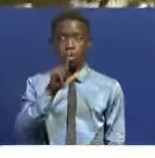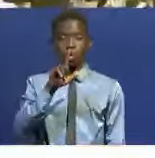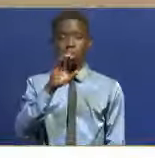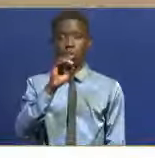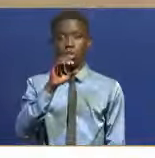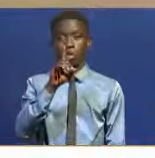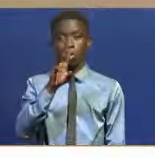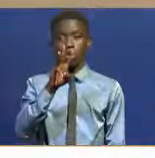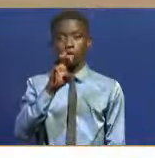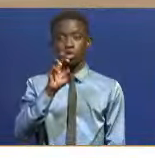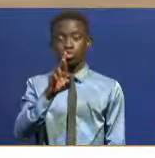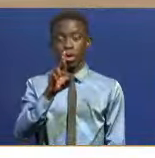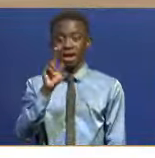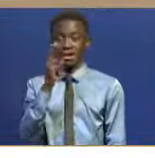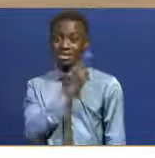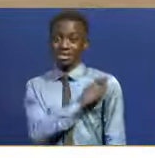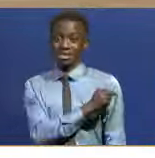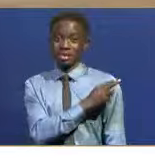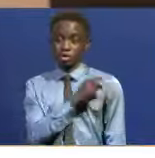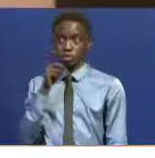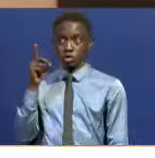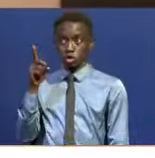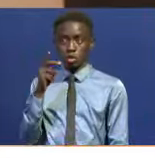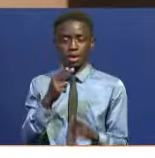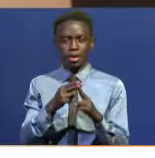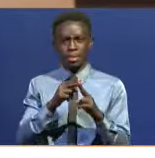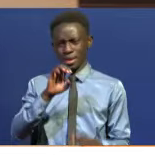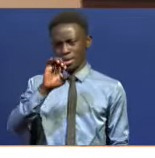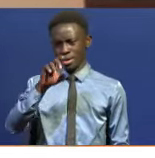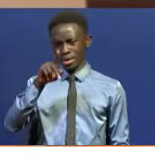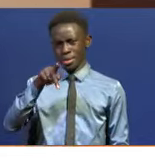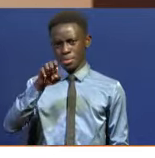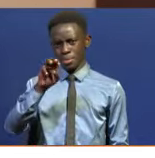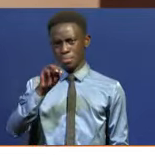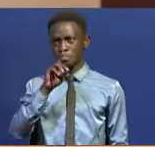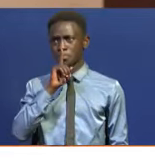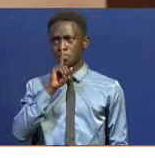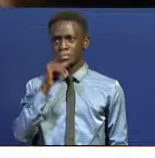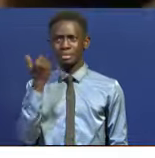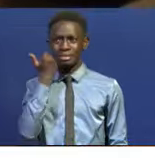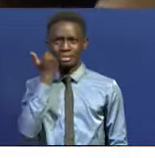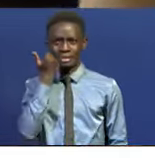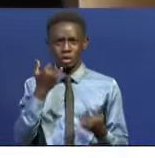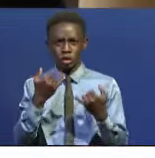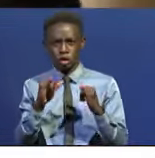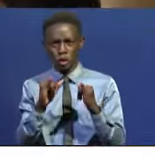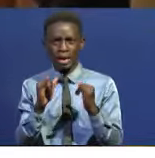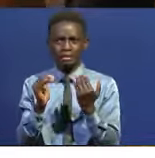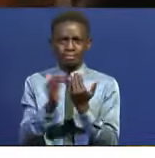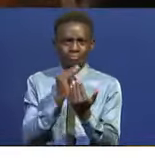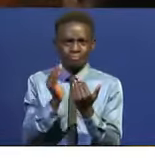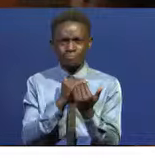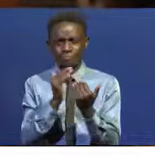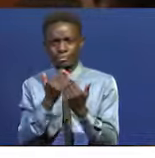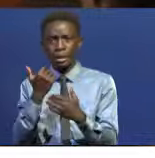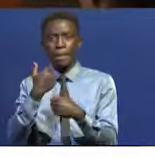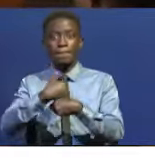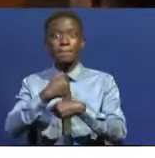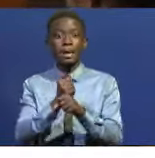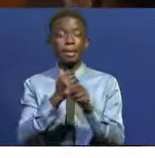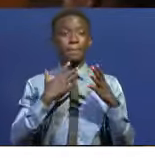Joseph Epem, the stakeholder said the high cost of treating the disease has left out many locals and therefore